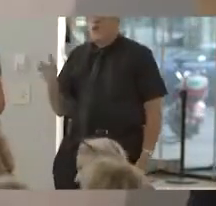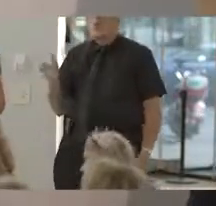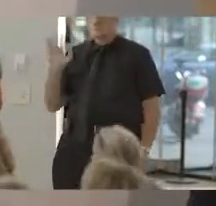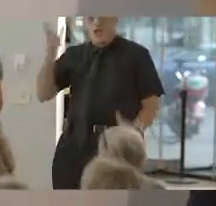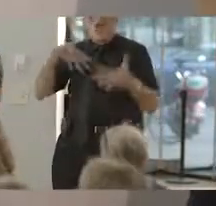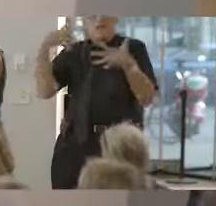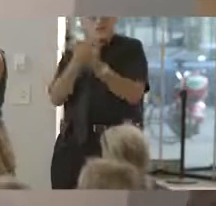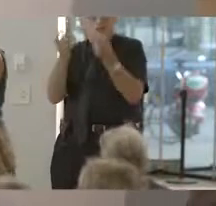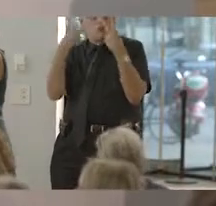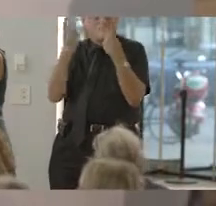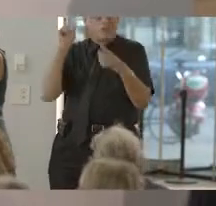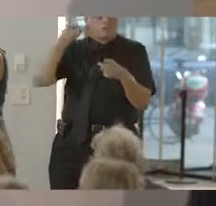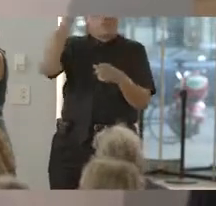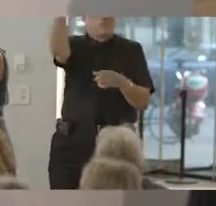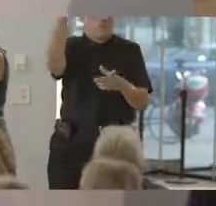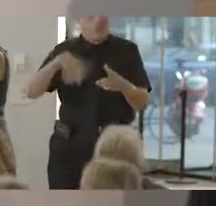So